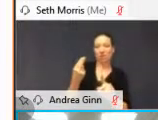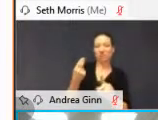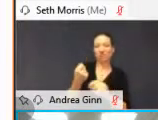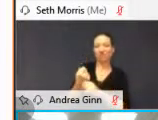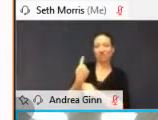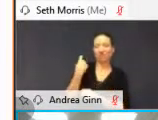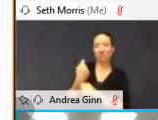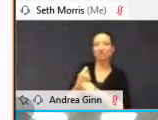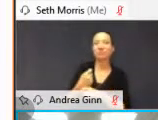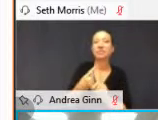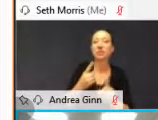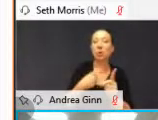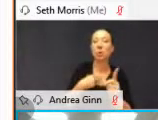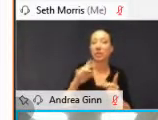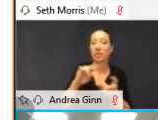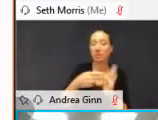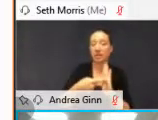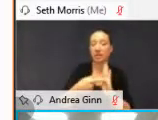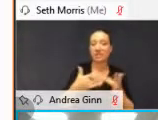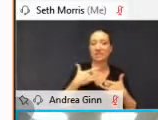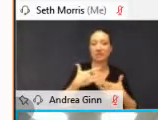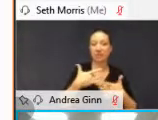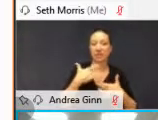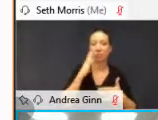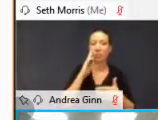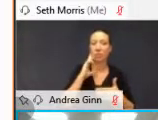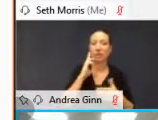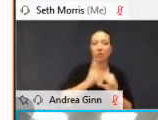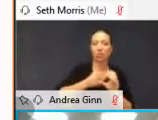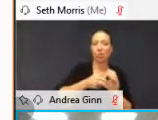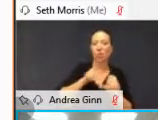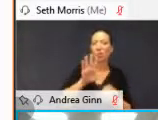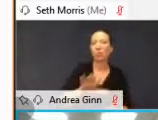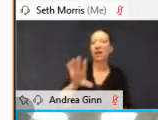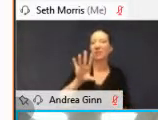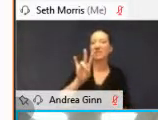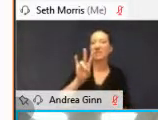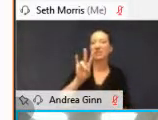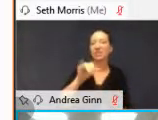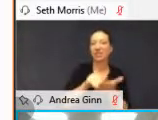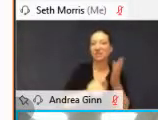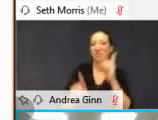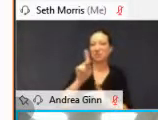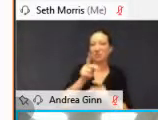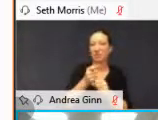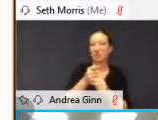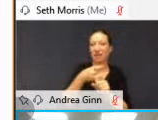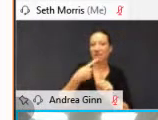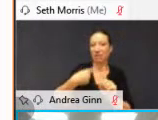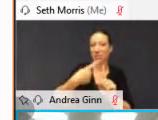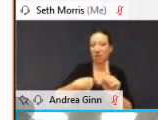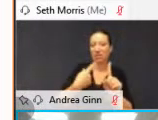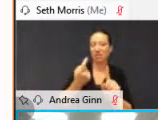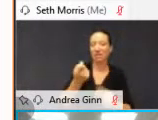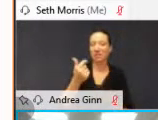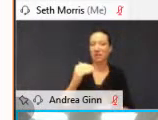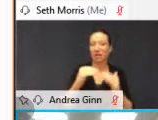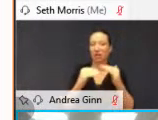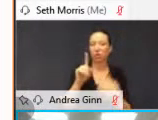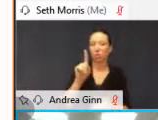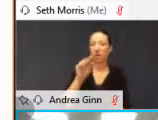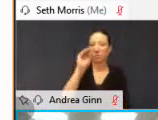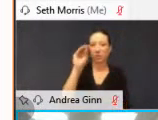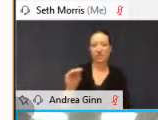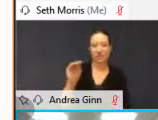normal circumstances, we disenroll about 7,000 people per month. That's a little less than 1% of the existing